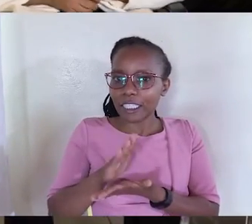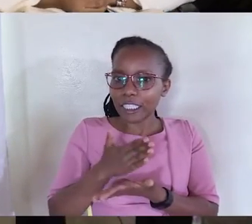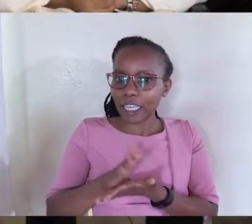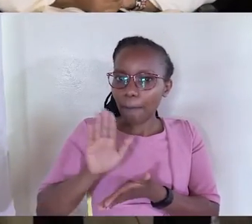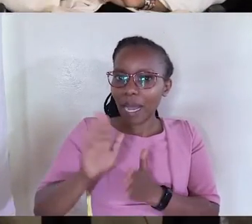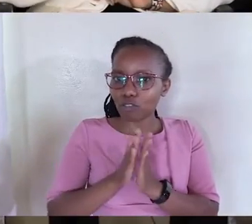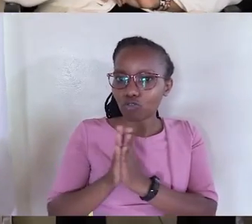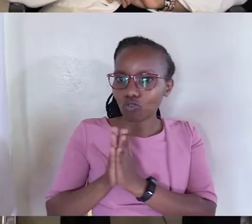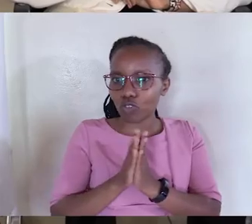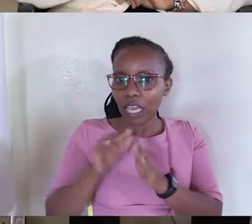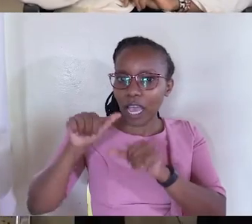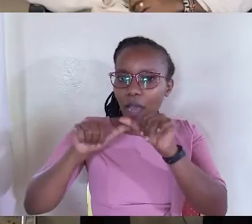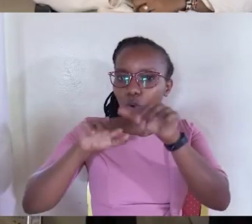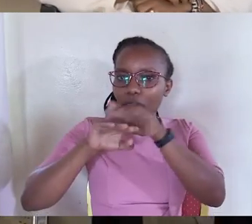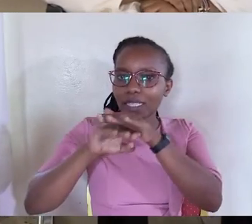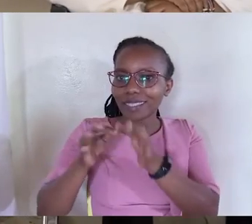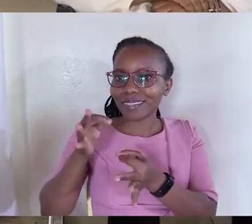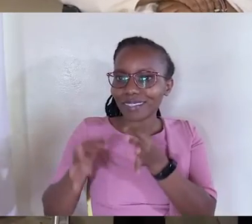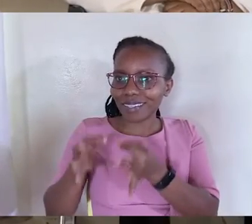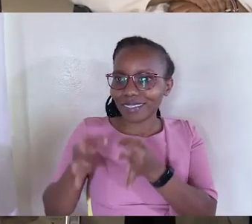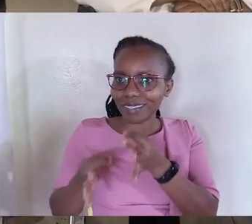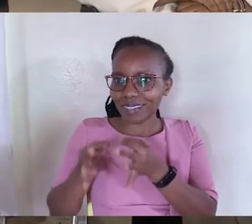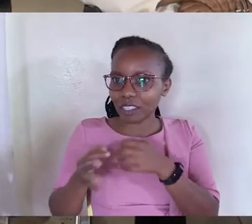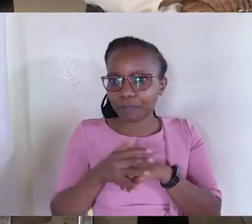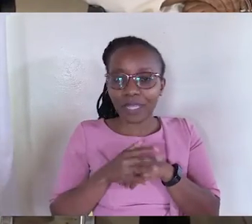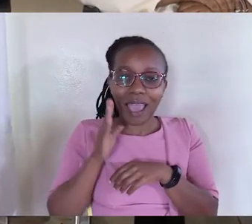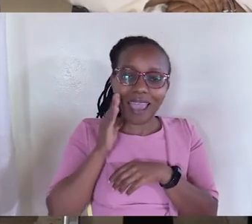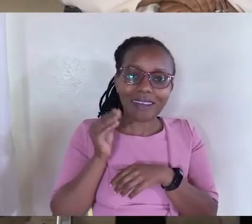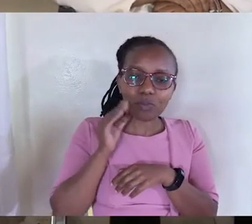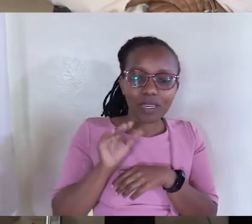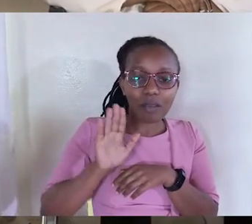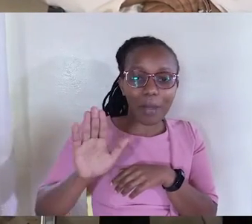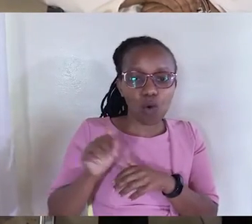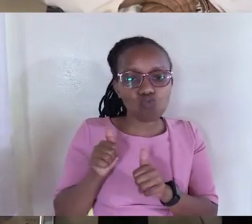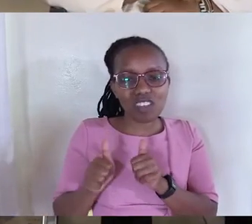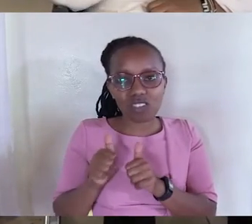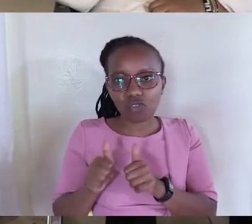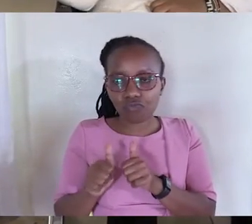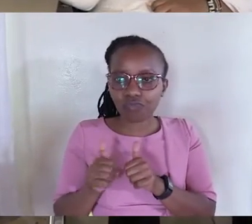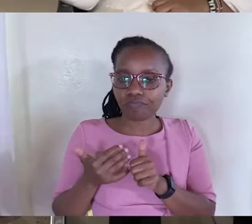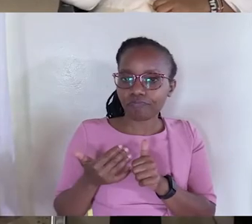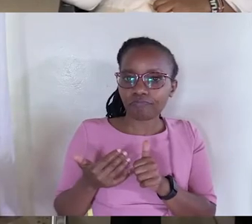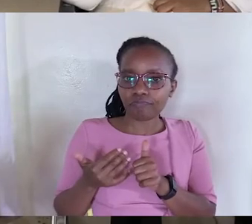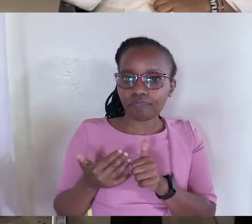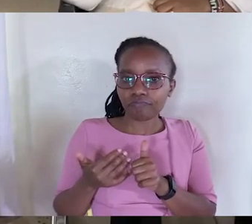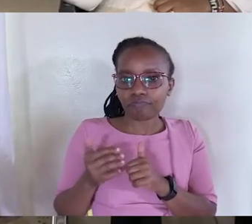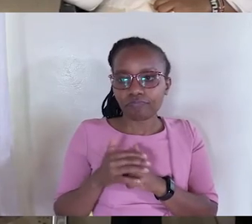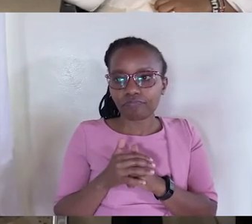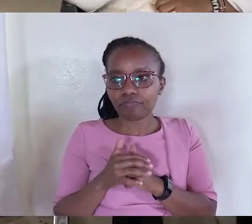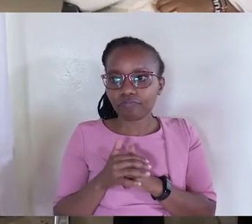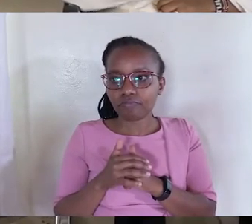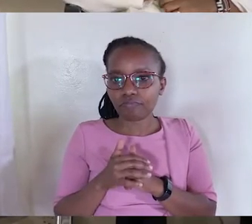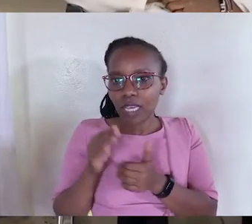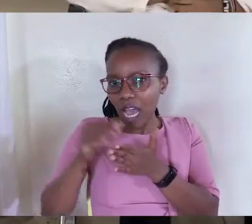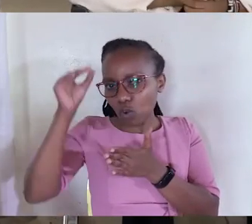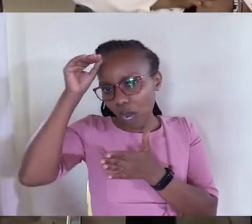been like in terms of accessing justice. What are some of the experiences that you've had, some of the lessons and